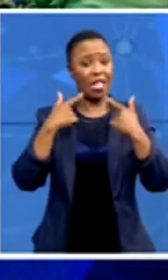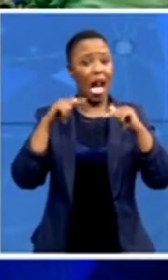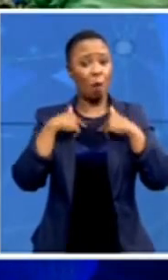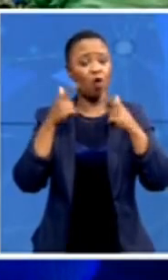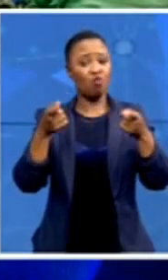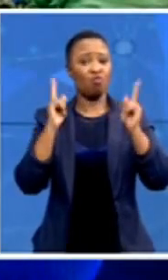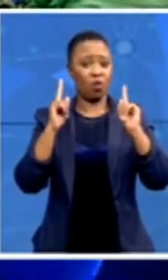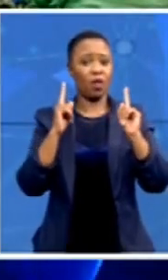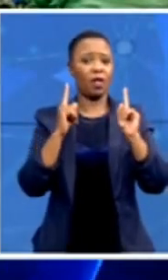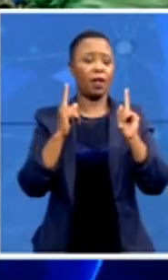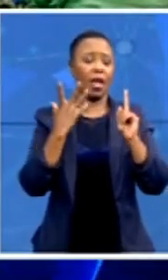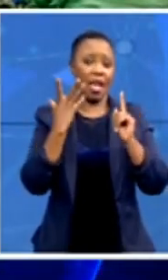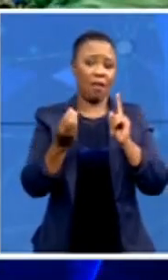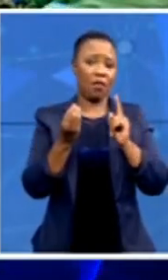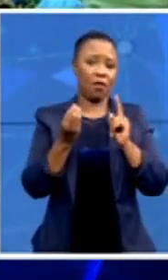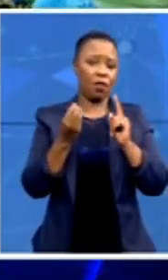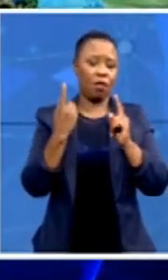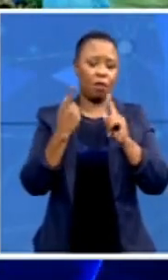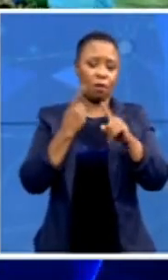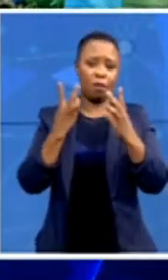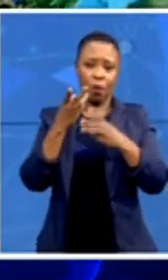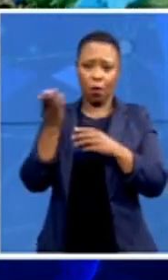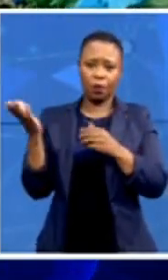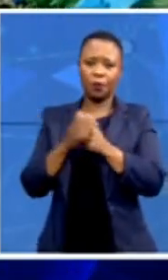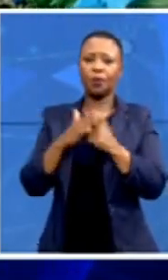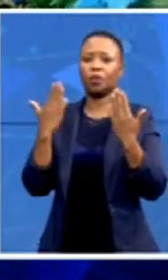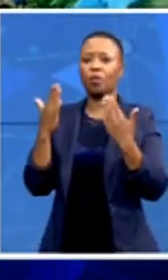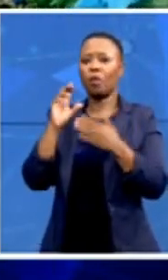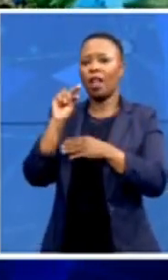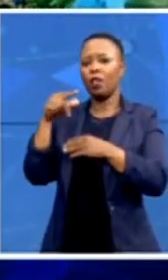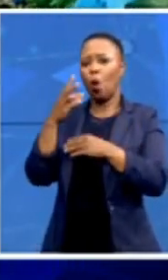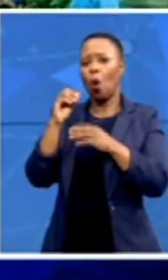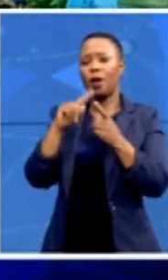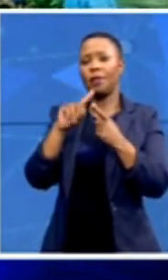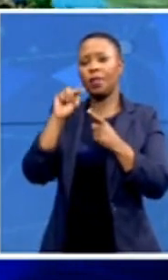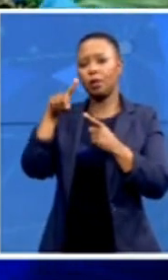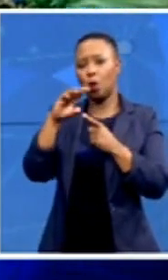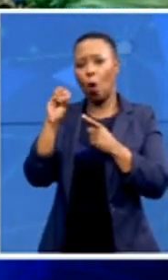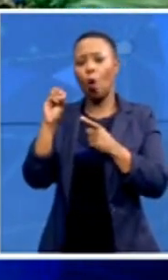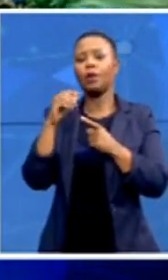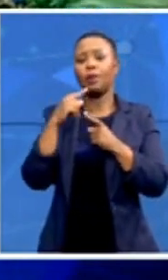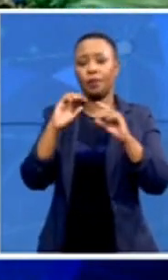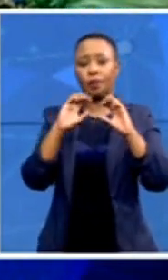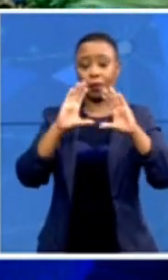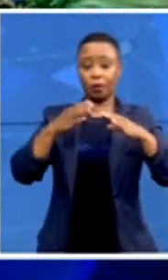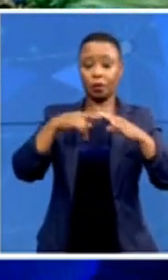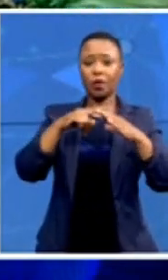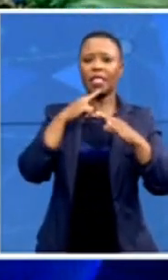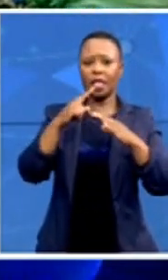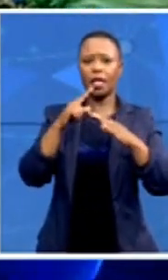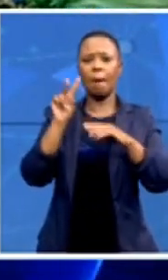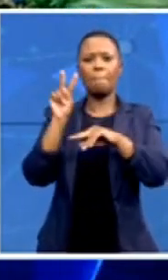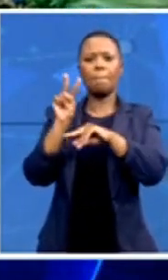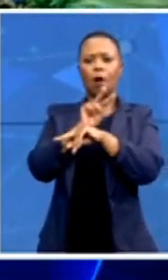province talking about civil society as well, wanting to deploy so-called peace observers during the elections as